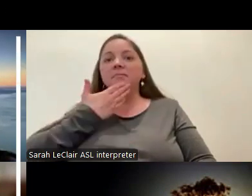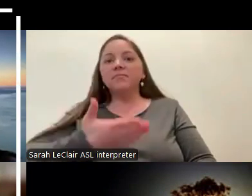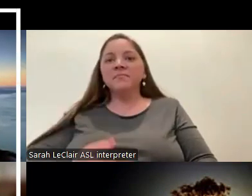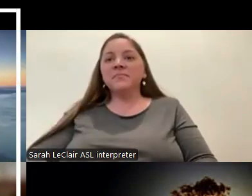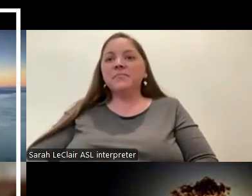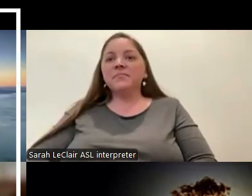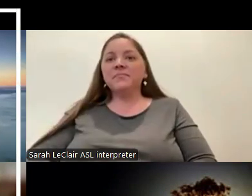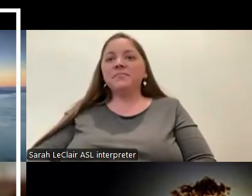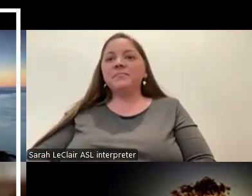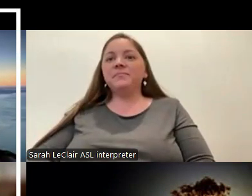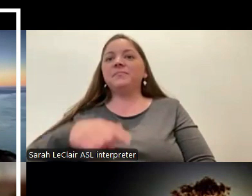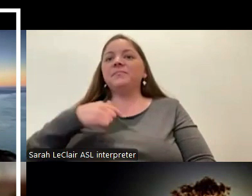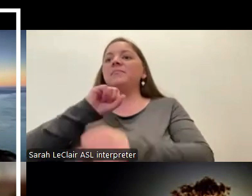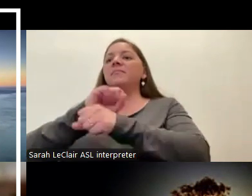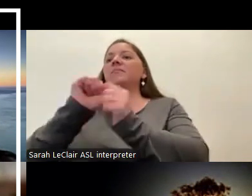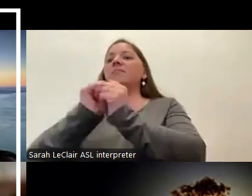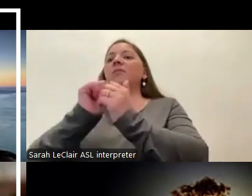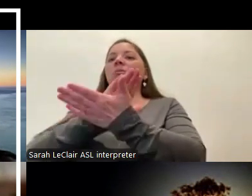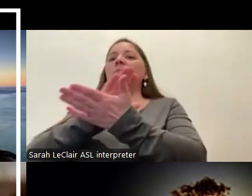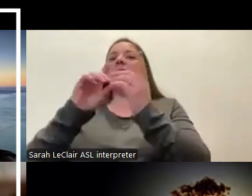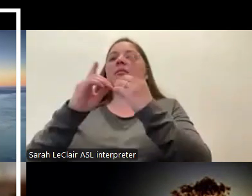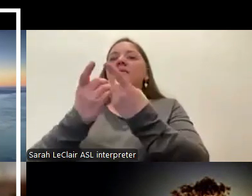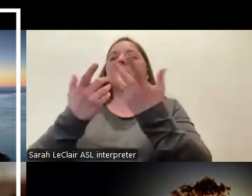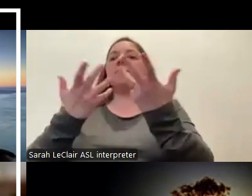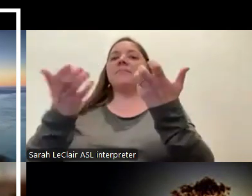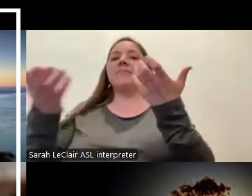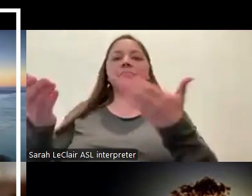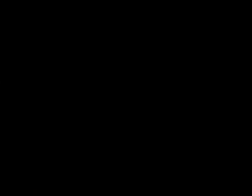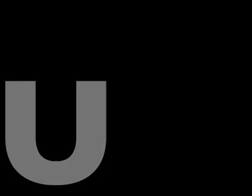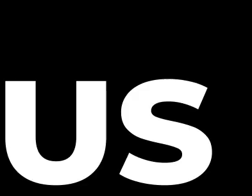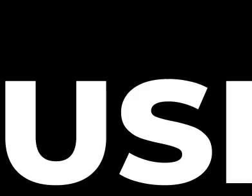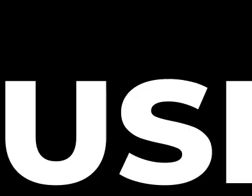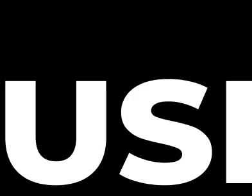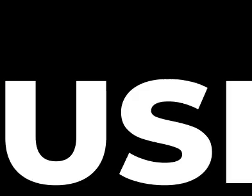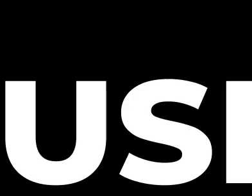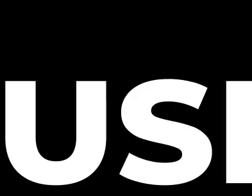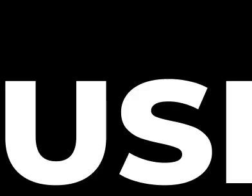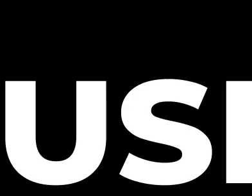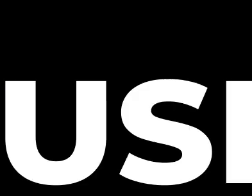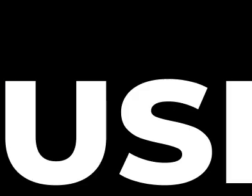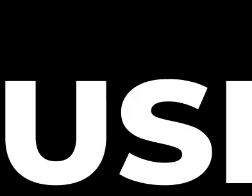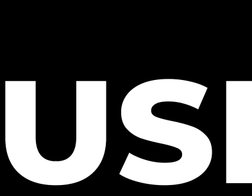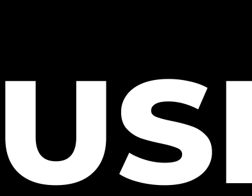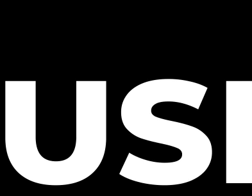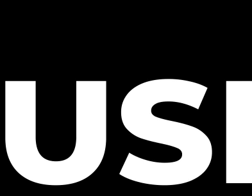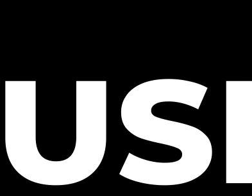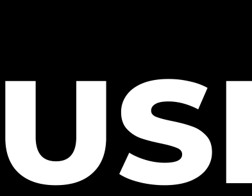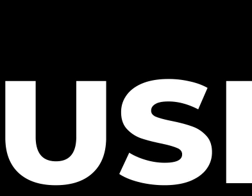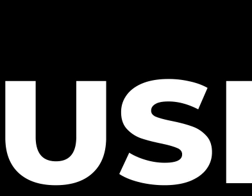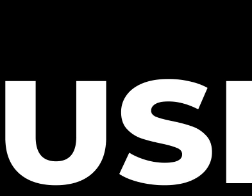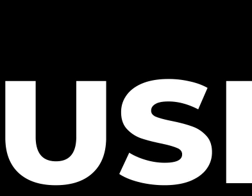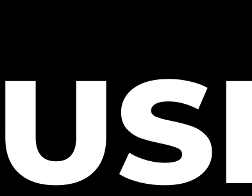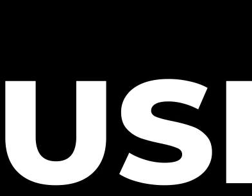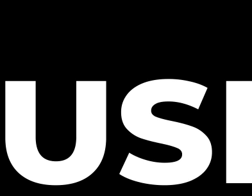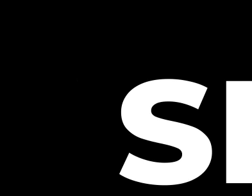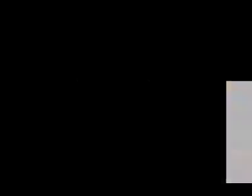Itza with Temecula School District. I just wanted to invite everybody, whether you wanted to attend or be a vendor. Temecula School District hosts